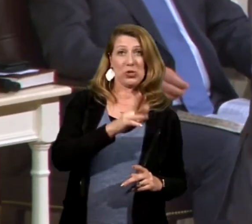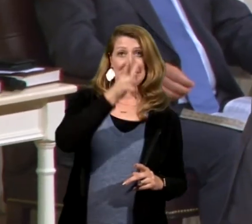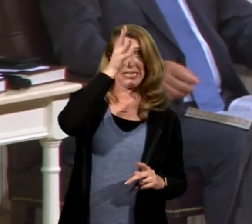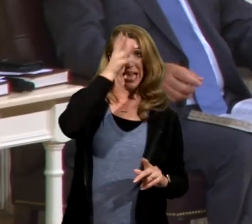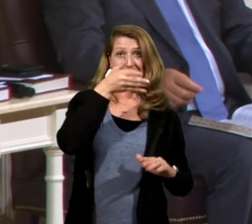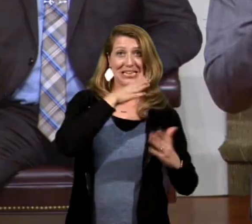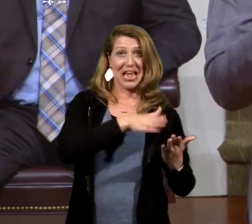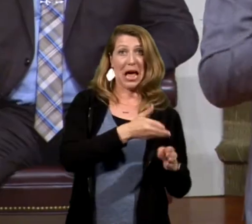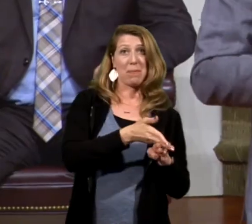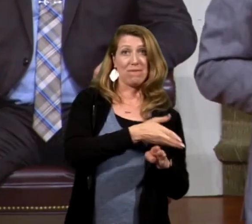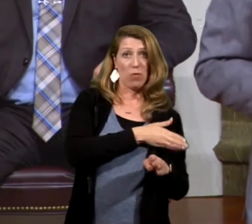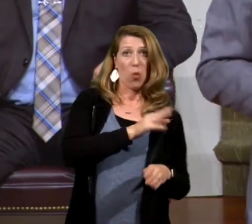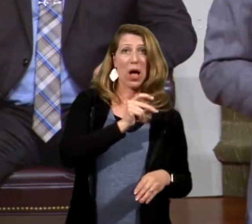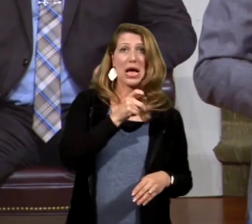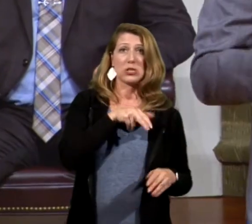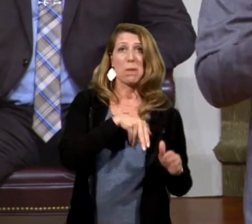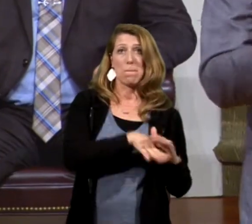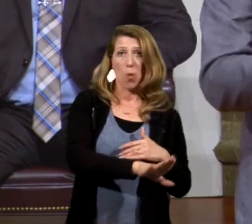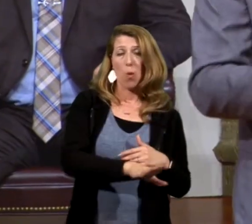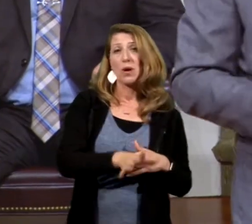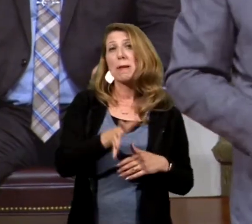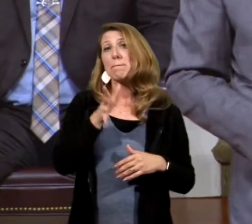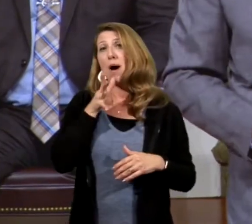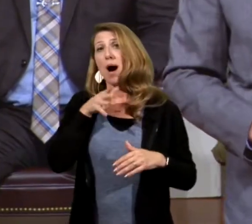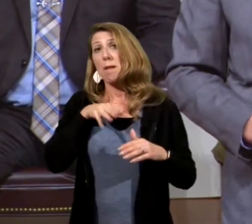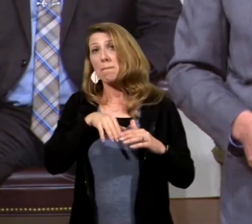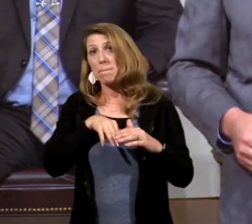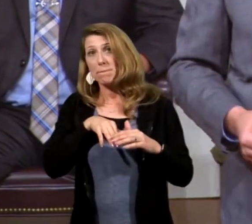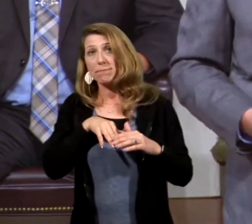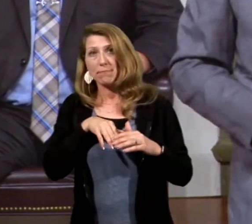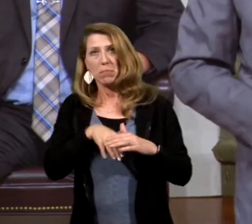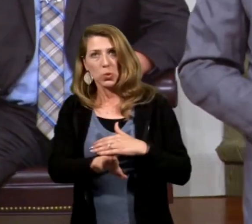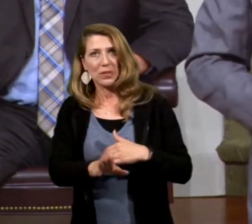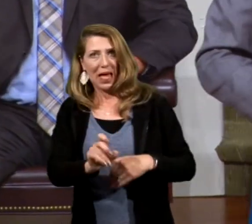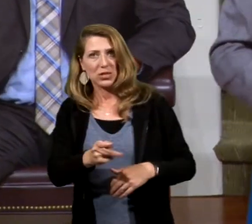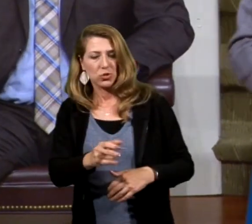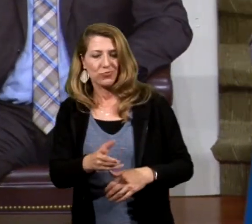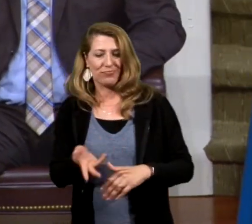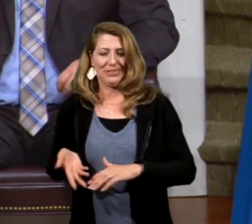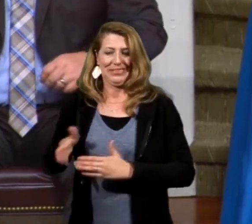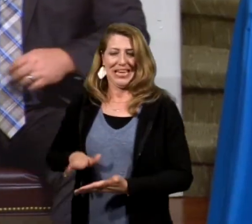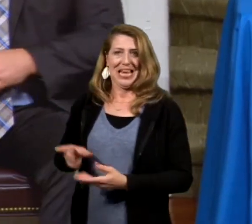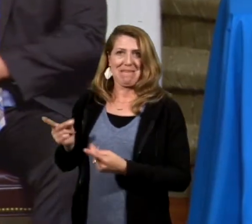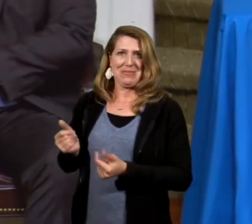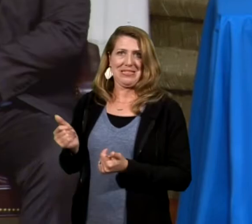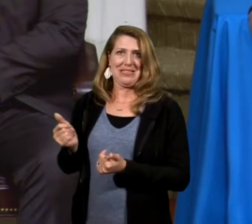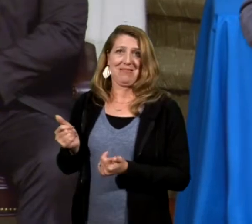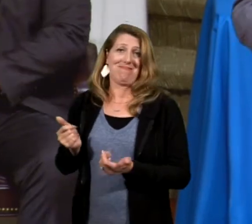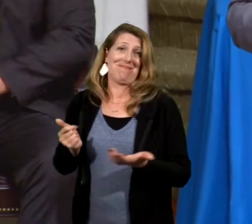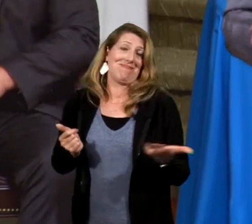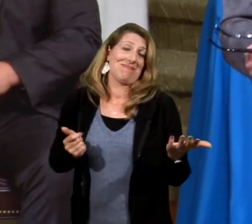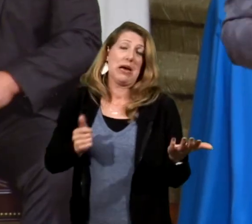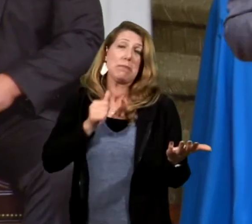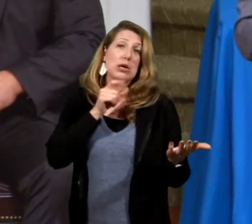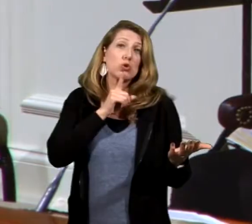born and her mother died at childbirth. I don't think the Bible tells us that. That's somebody's idea. But it is known,